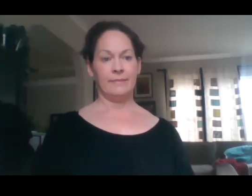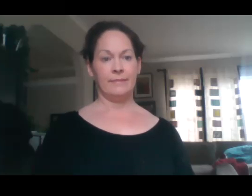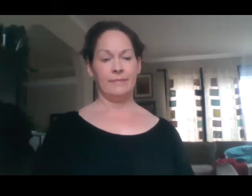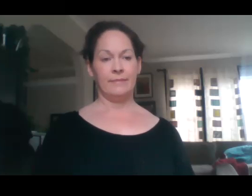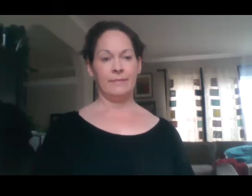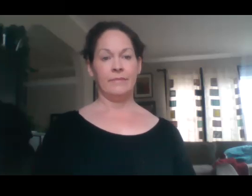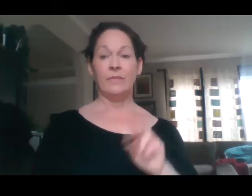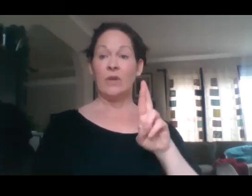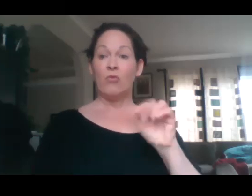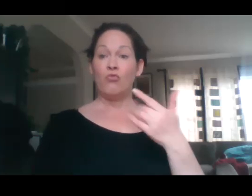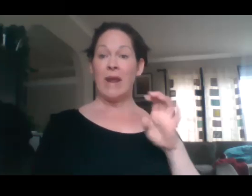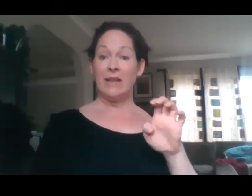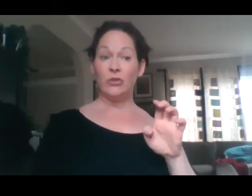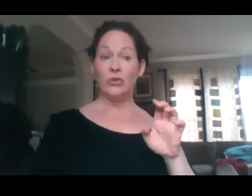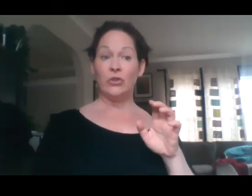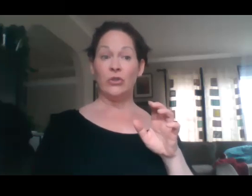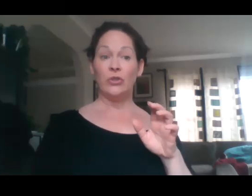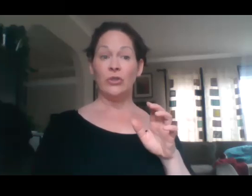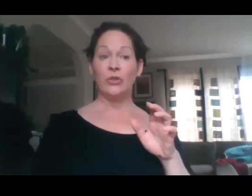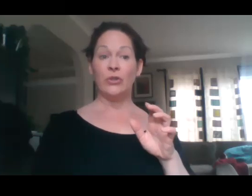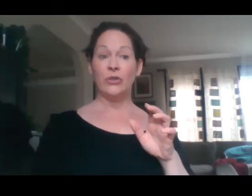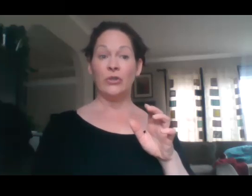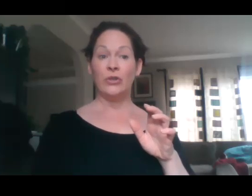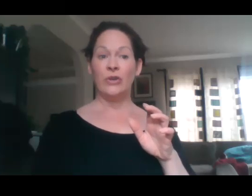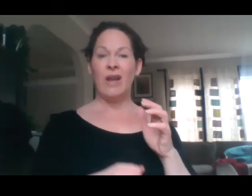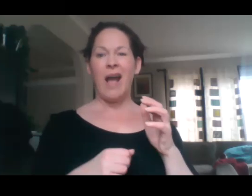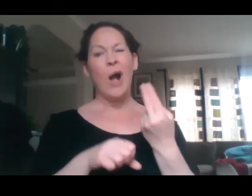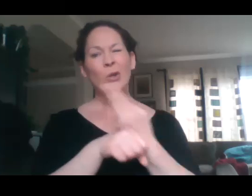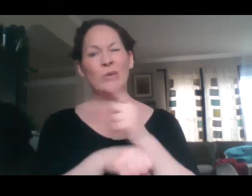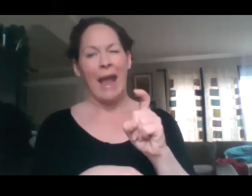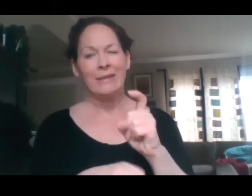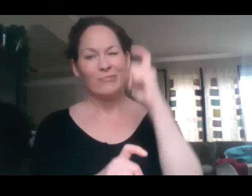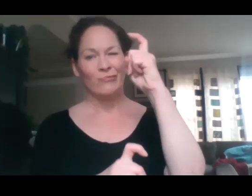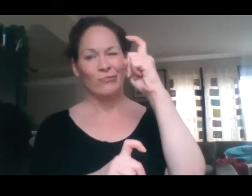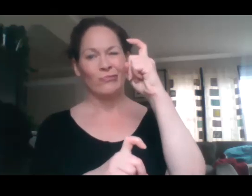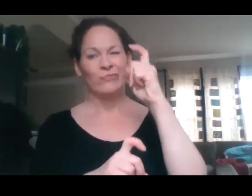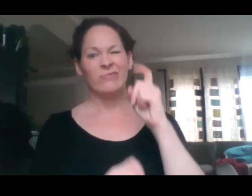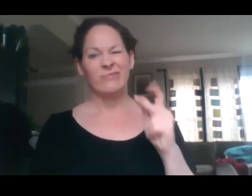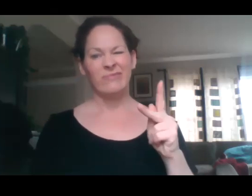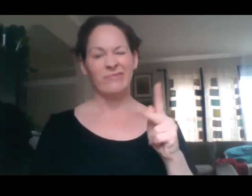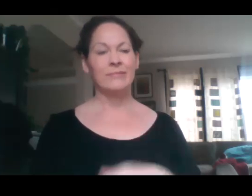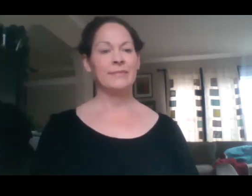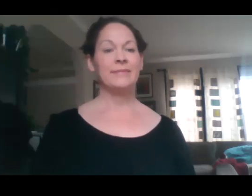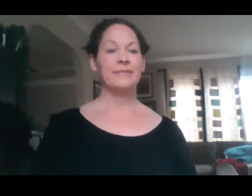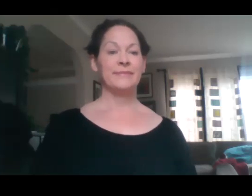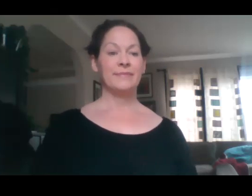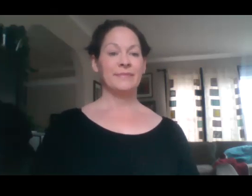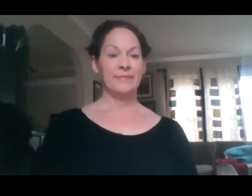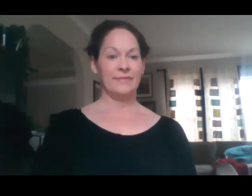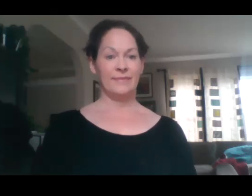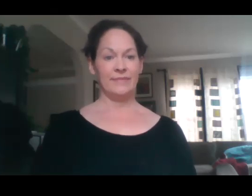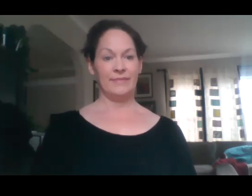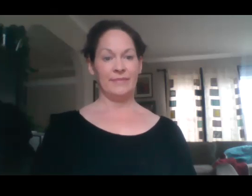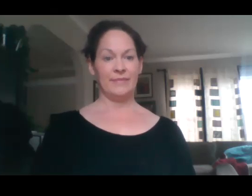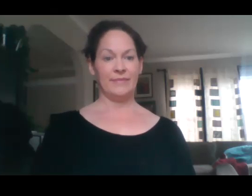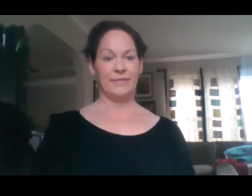our range, I have to use the x notation. I can't keep calling this y, right? Whatever the range is, it's